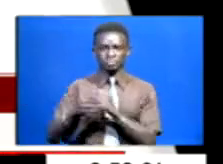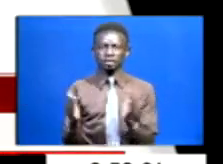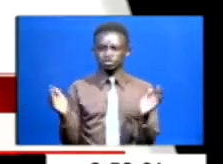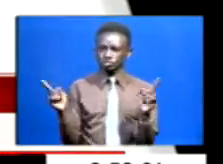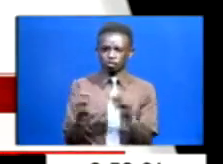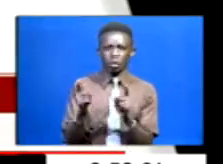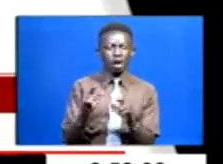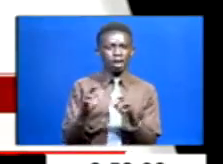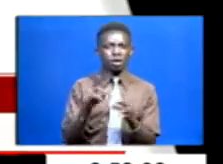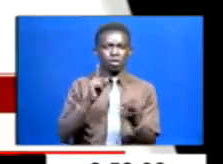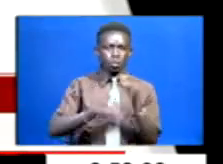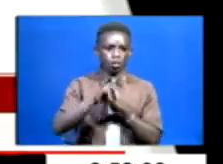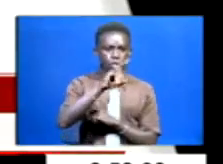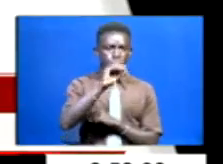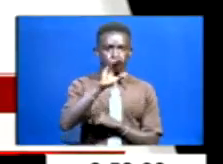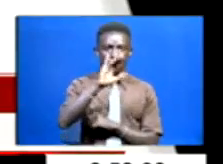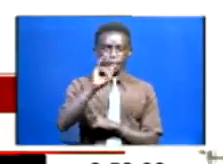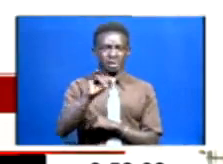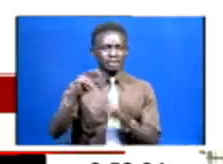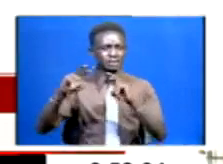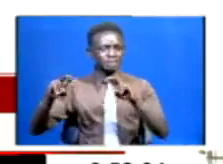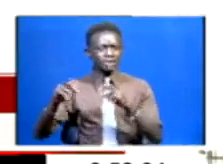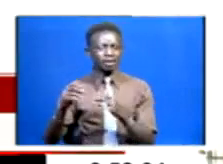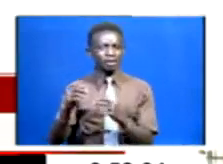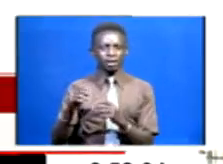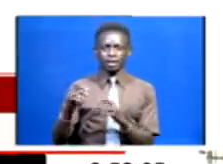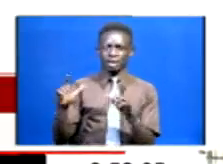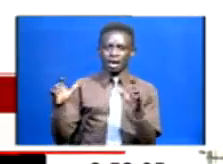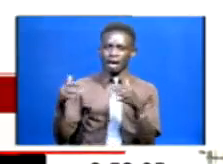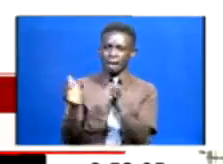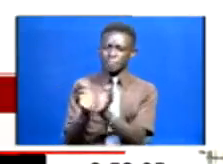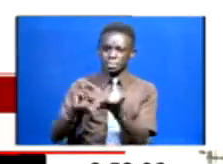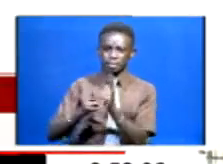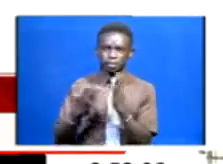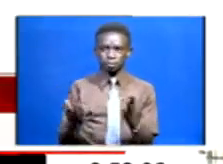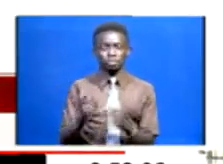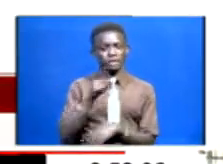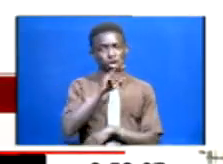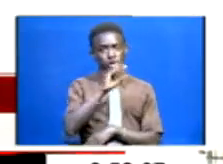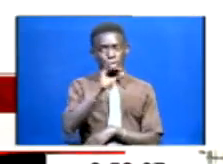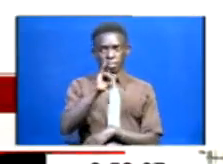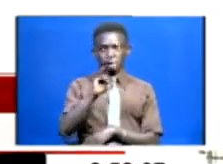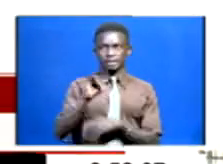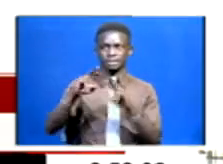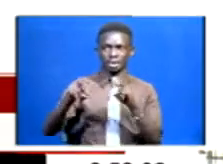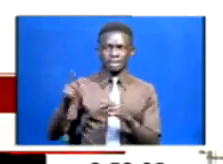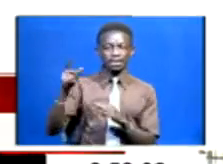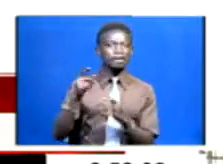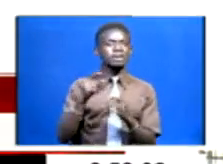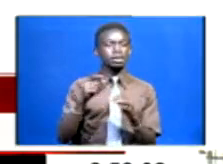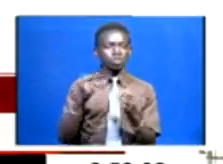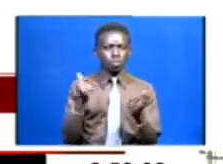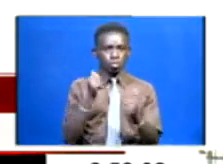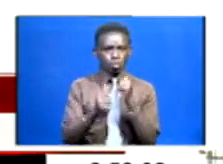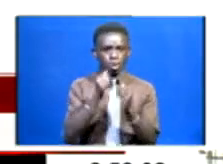Robi Research Limited is about. Robisearch Limited is an ICT company that develops software. So we do two main things.